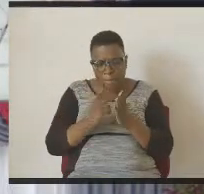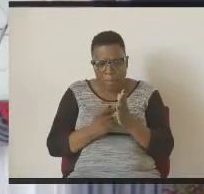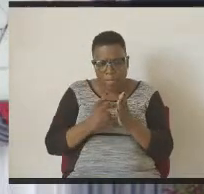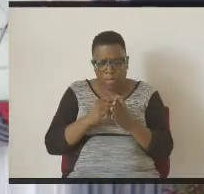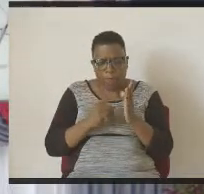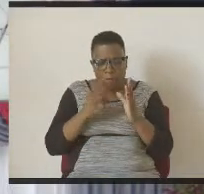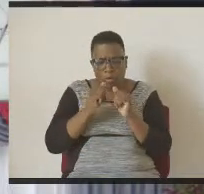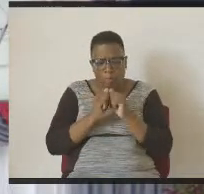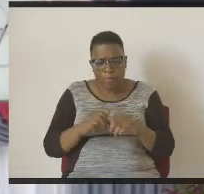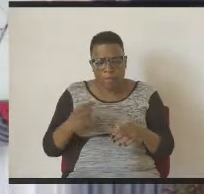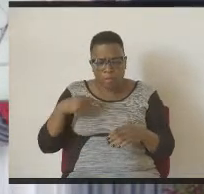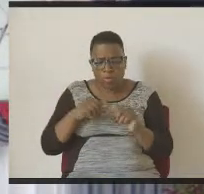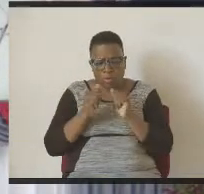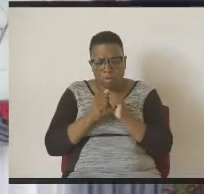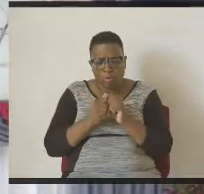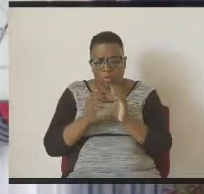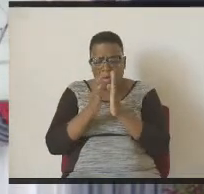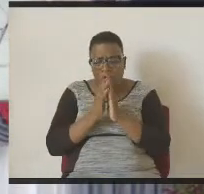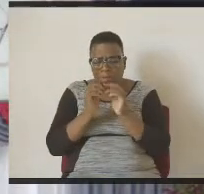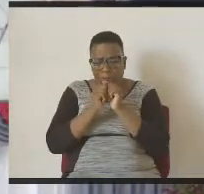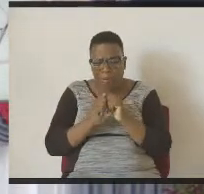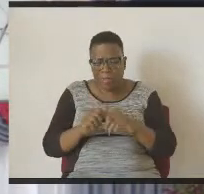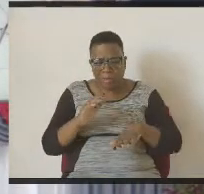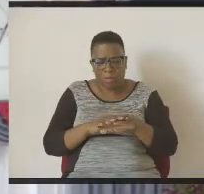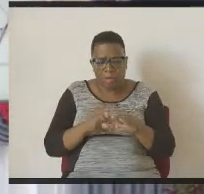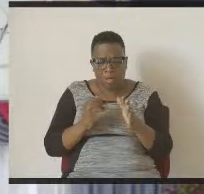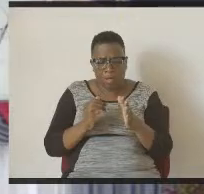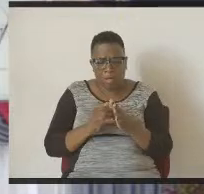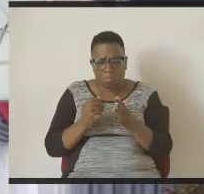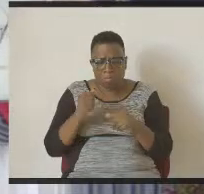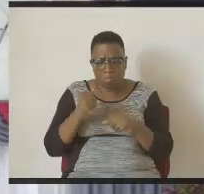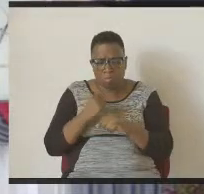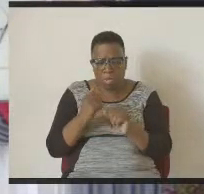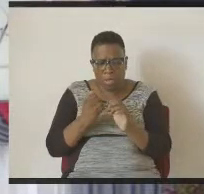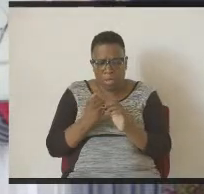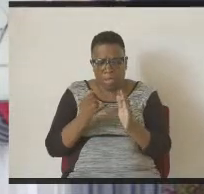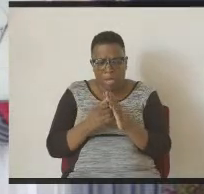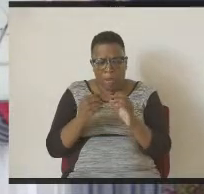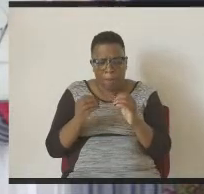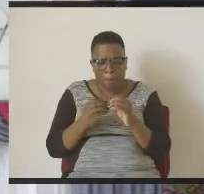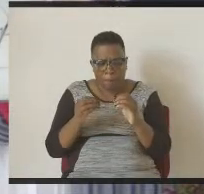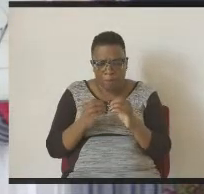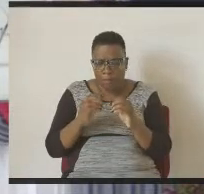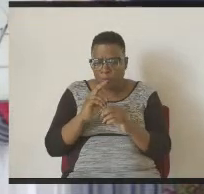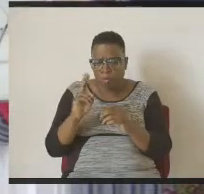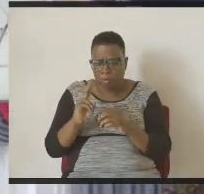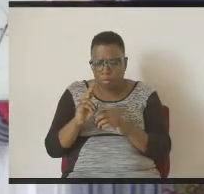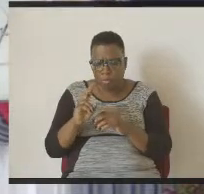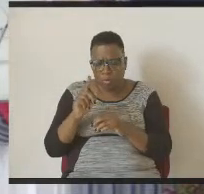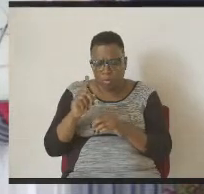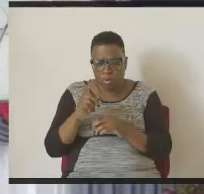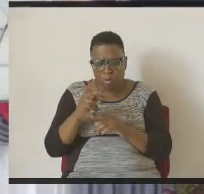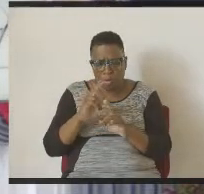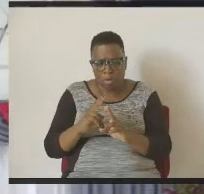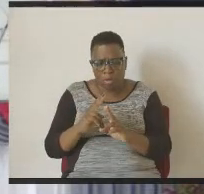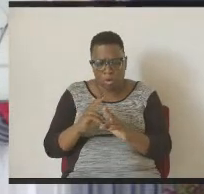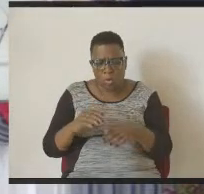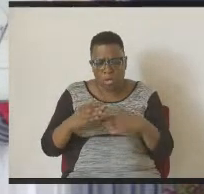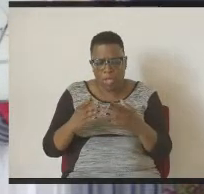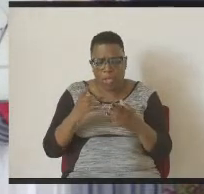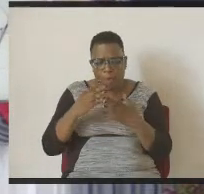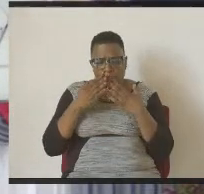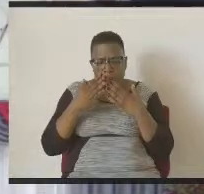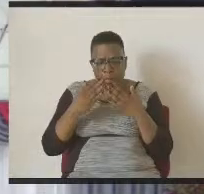with. We ask your blessing on it, Almighty God. Multiply it, O God, for your use here on earth. We give you thanks in the name of